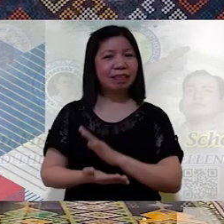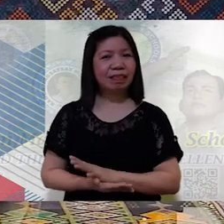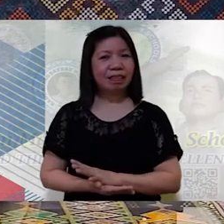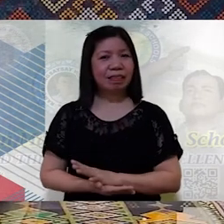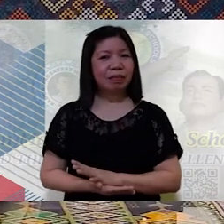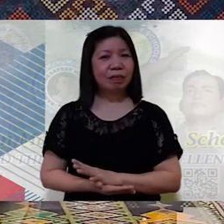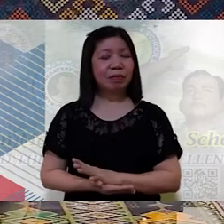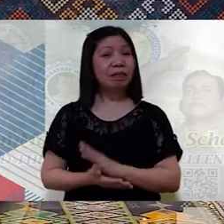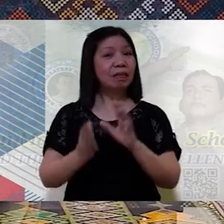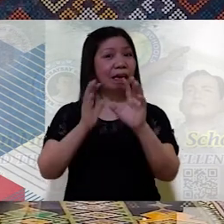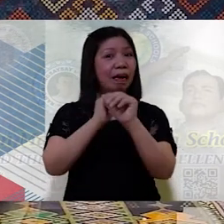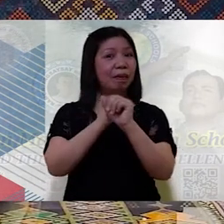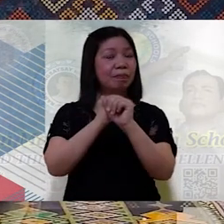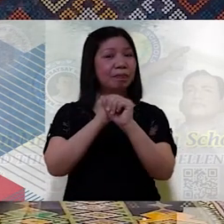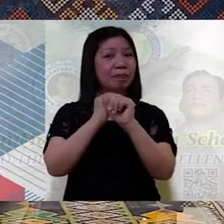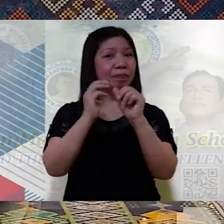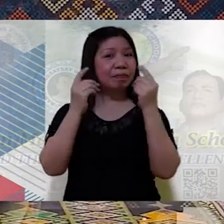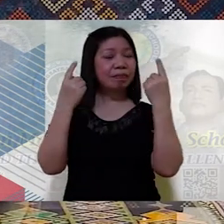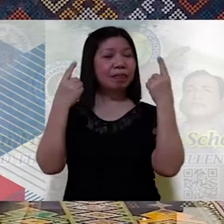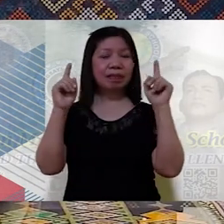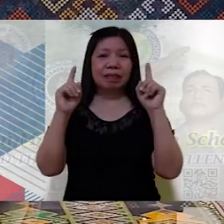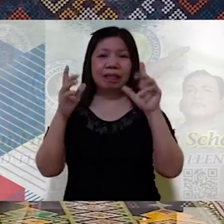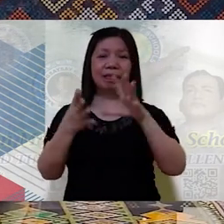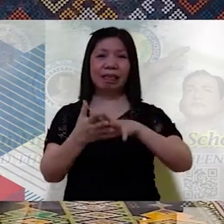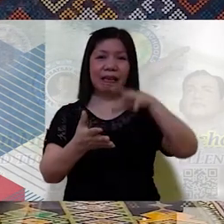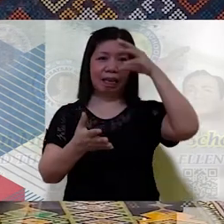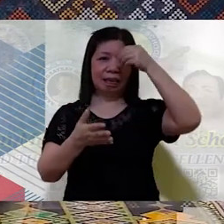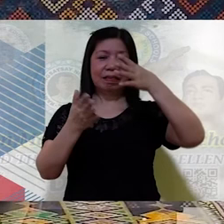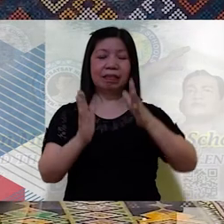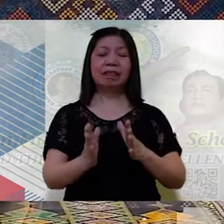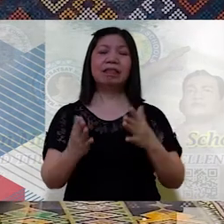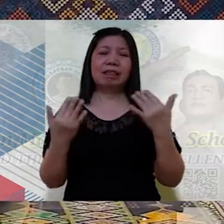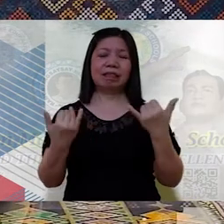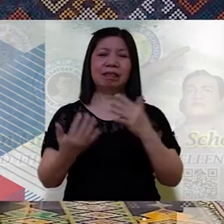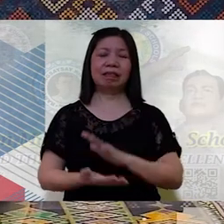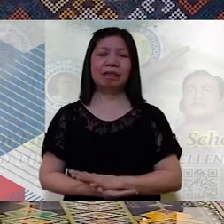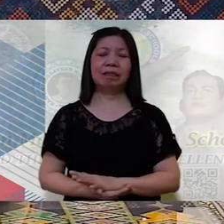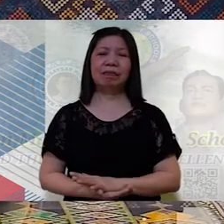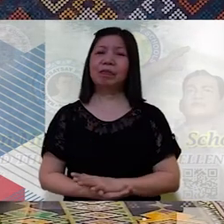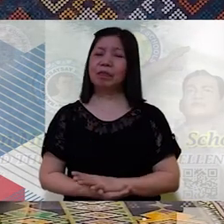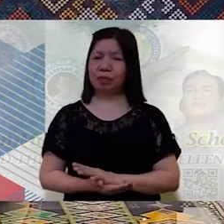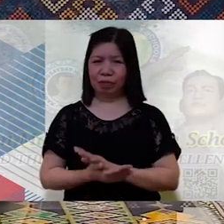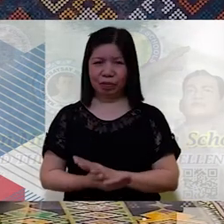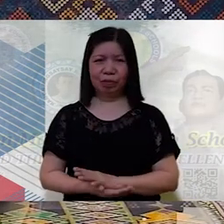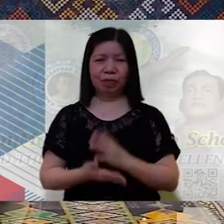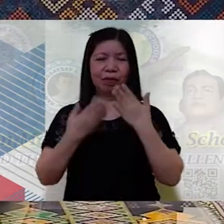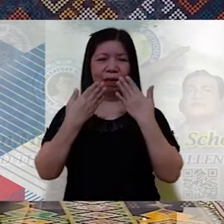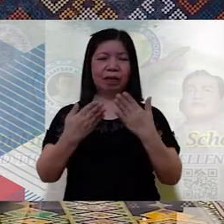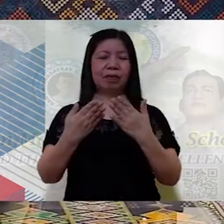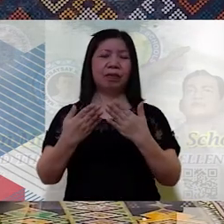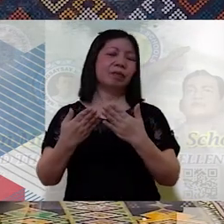the achievement of our learners at this time. So, maraming salamat